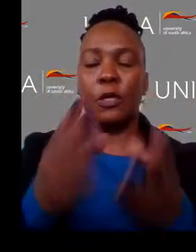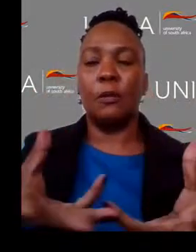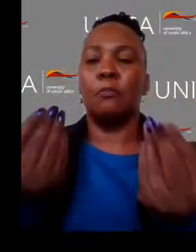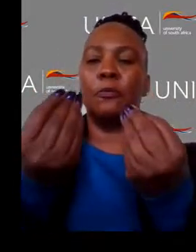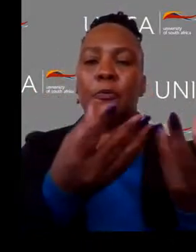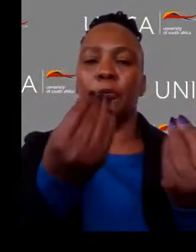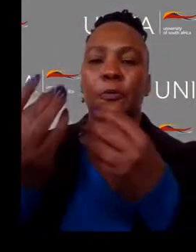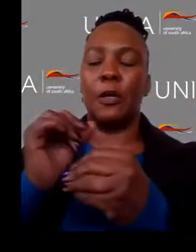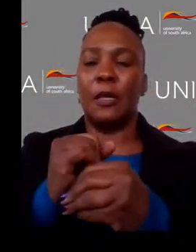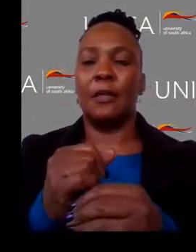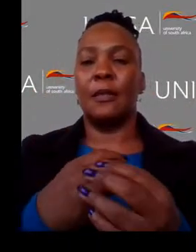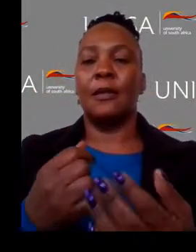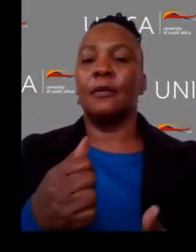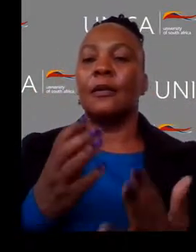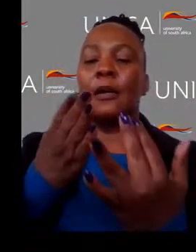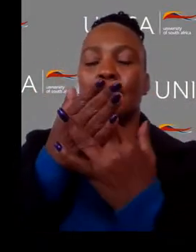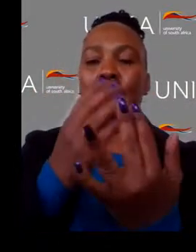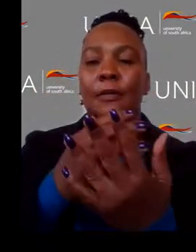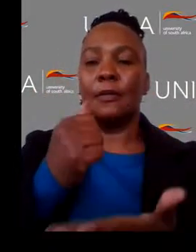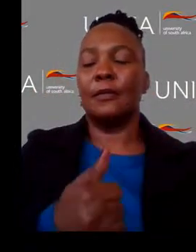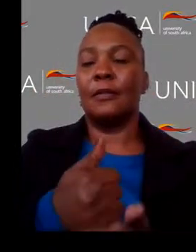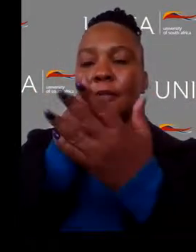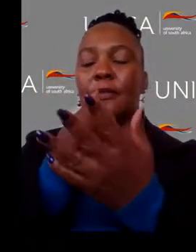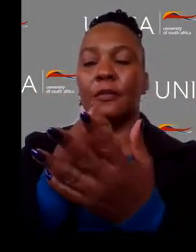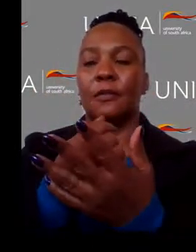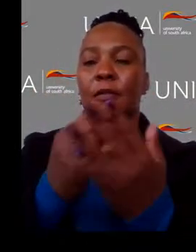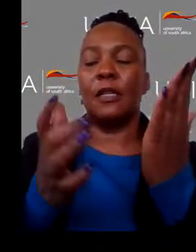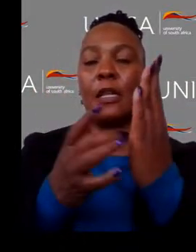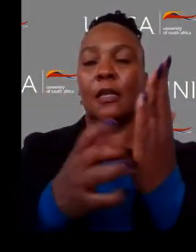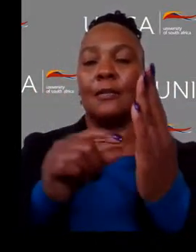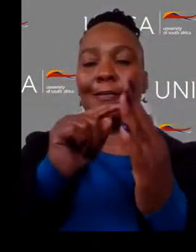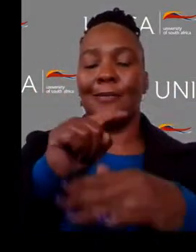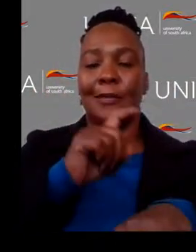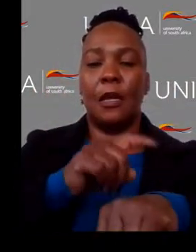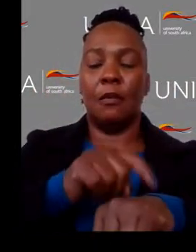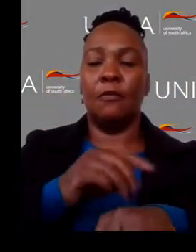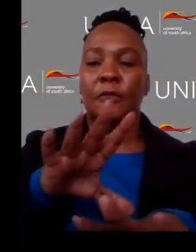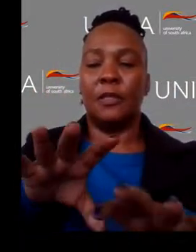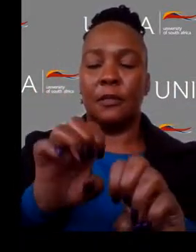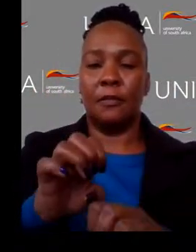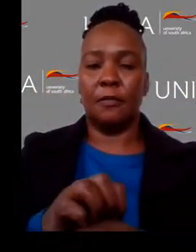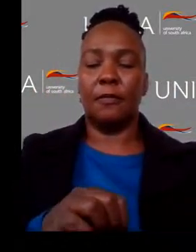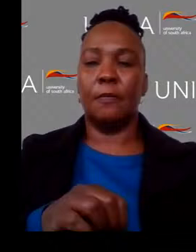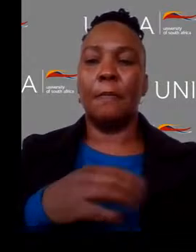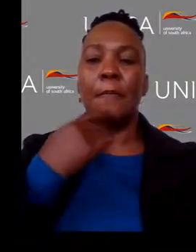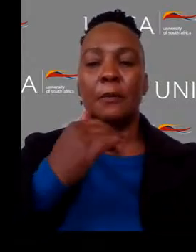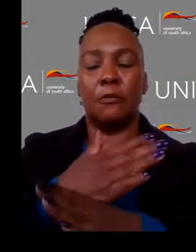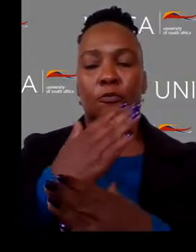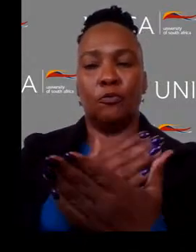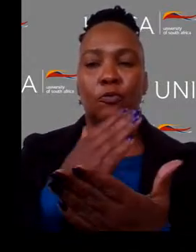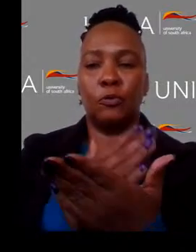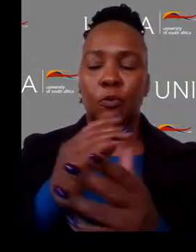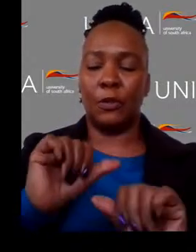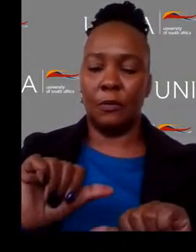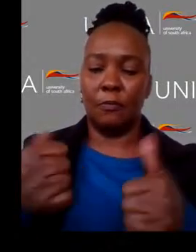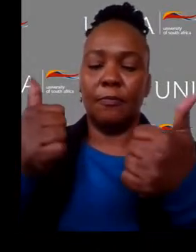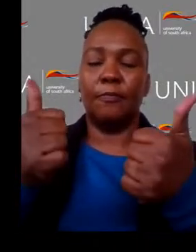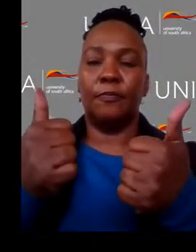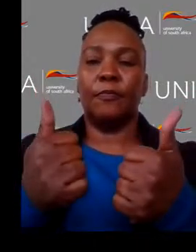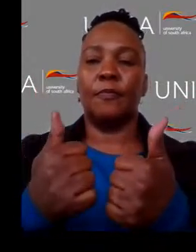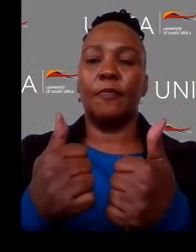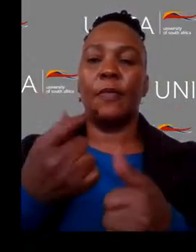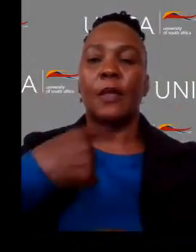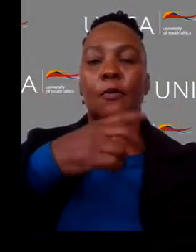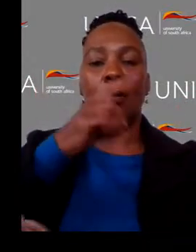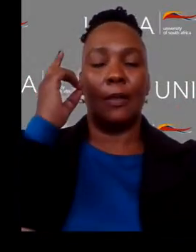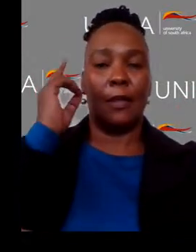access technology during this semester. Please make sure that it functions very well. And to our deaf